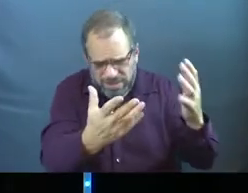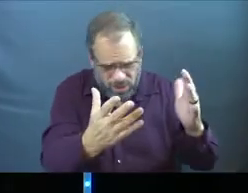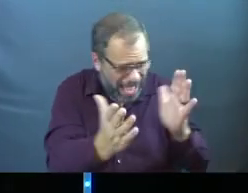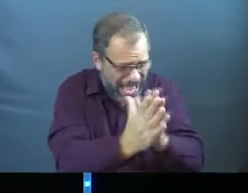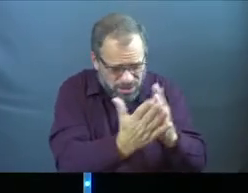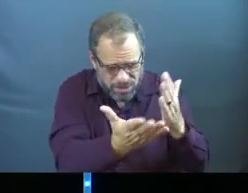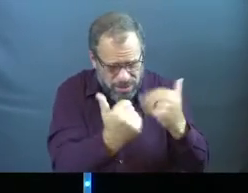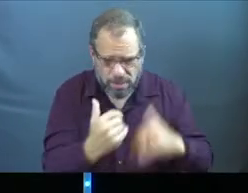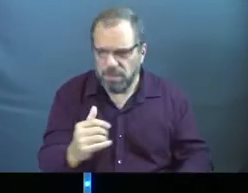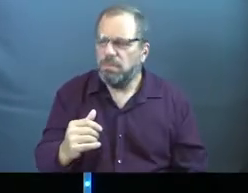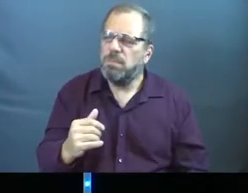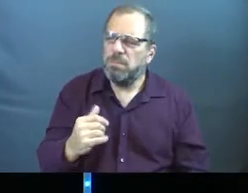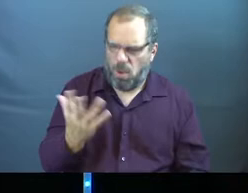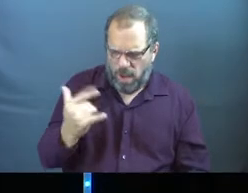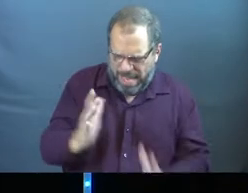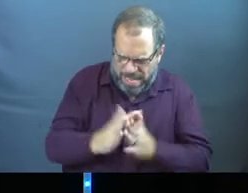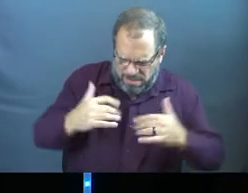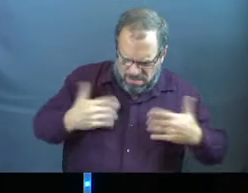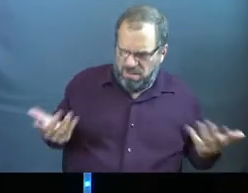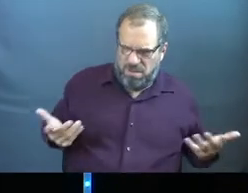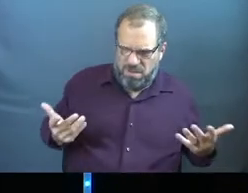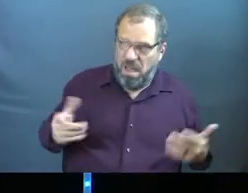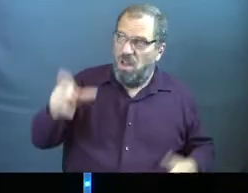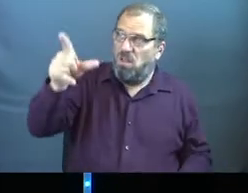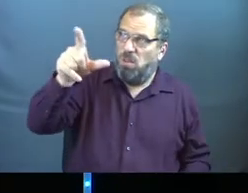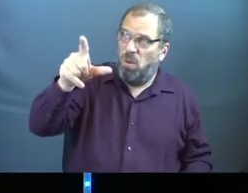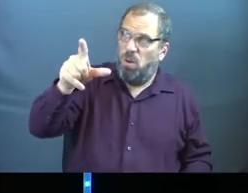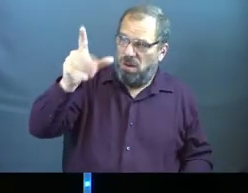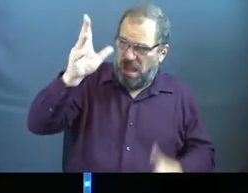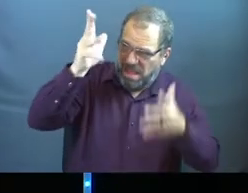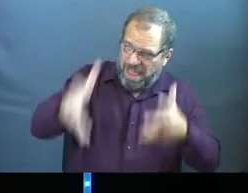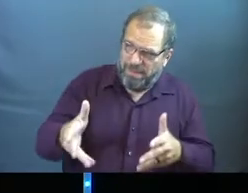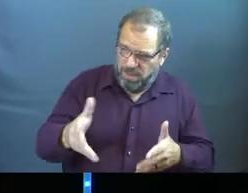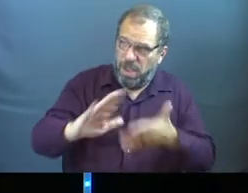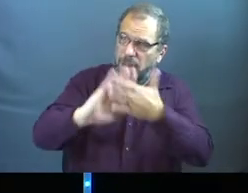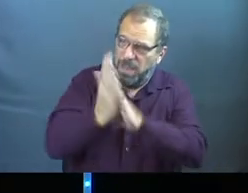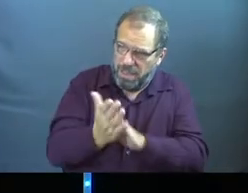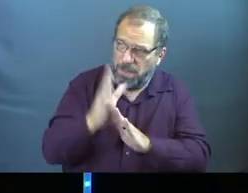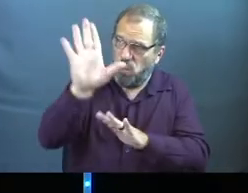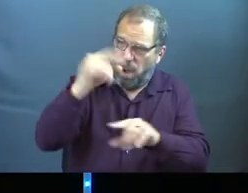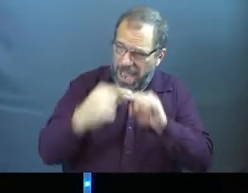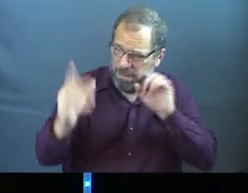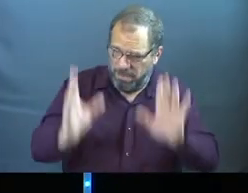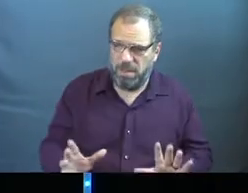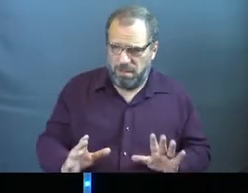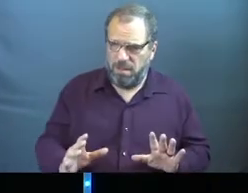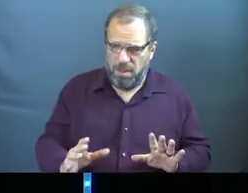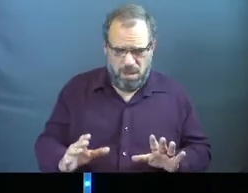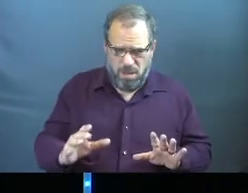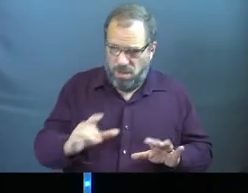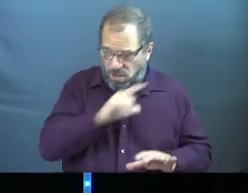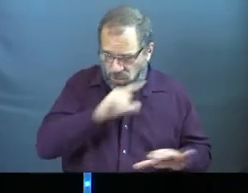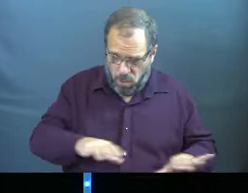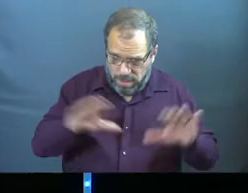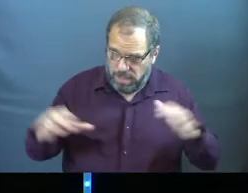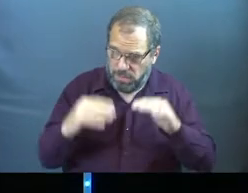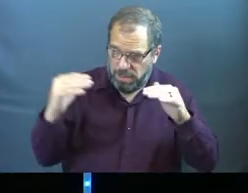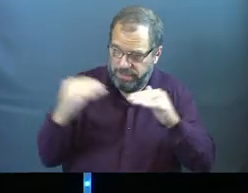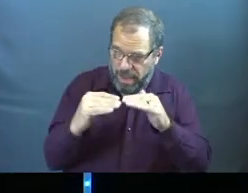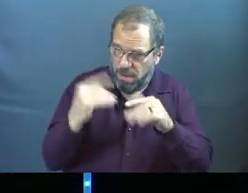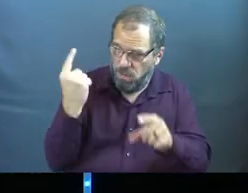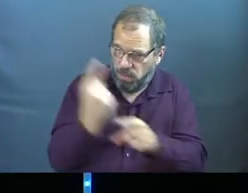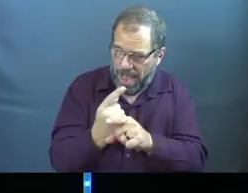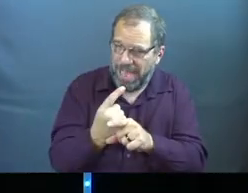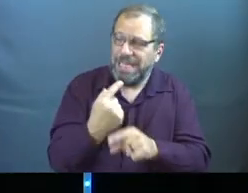do. But Samuel replied, why ask me, since the Lord has left you and has become your enemy? The Lord has done just as he said he